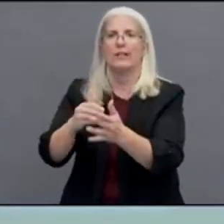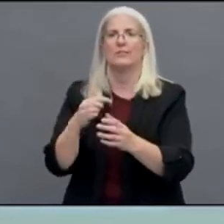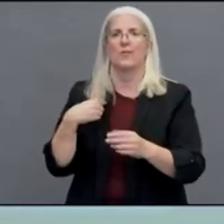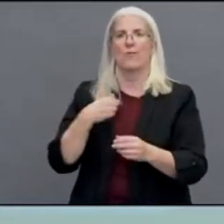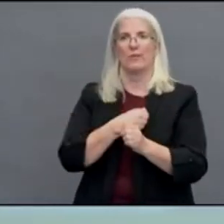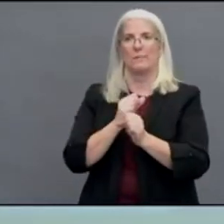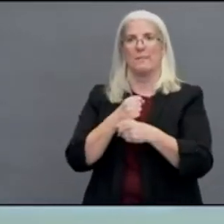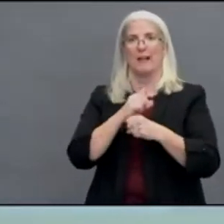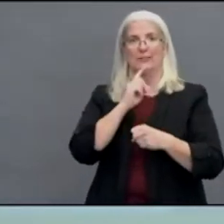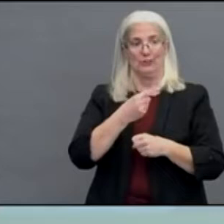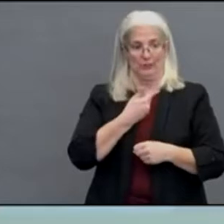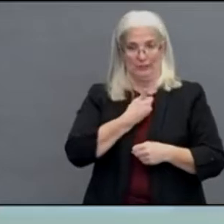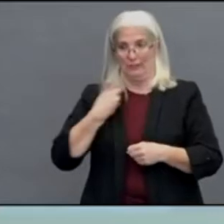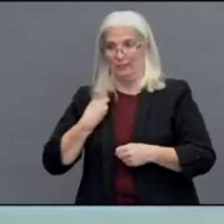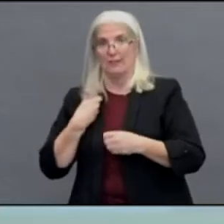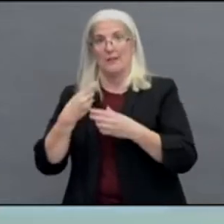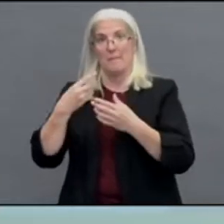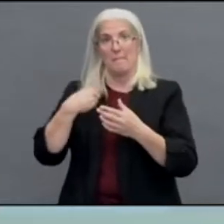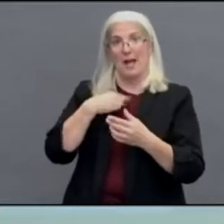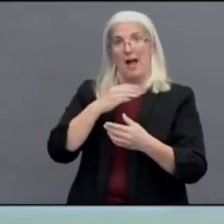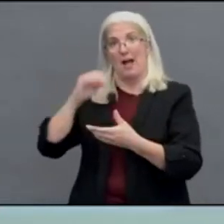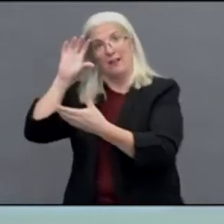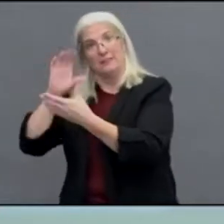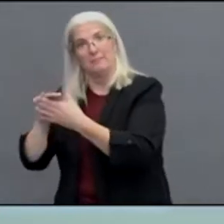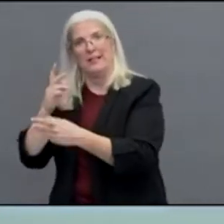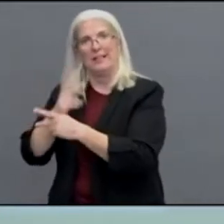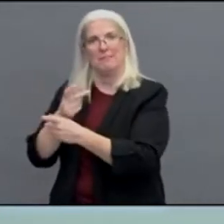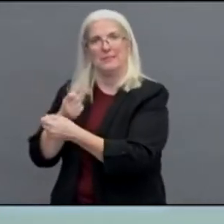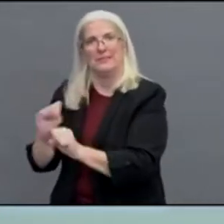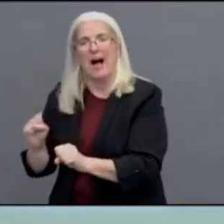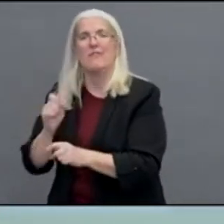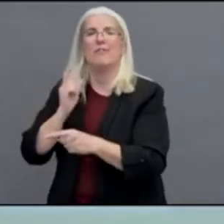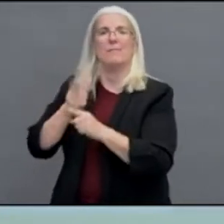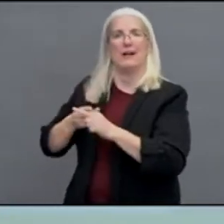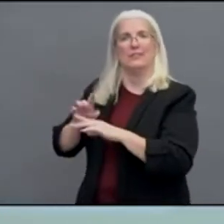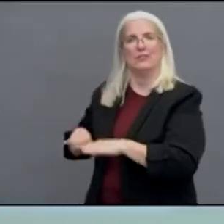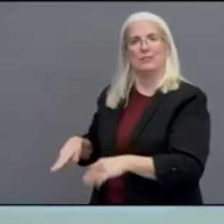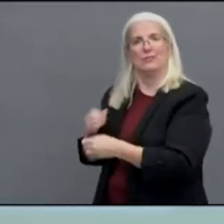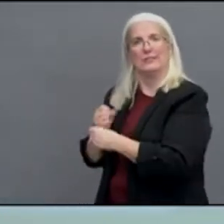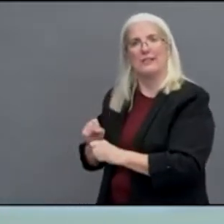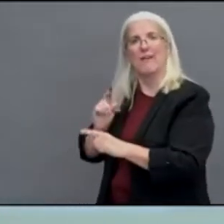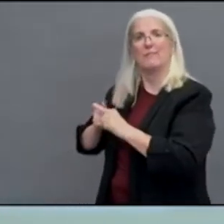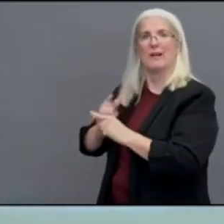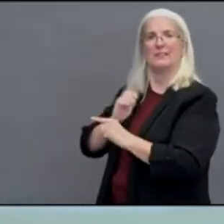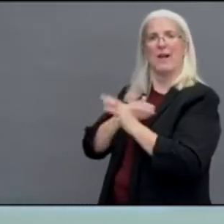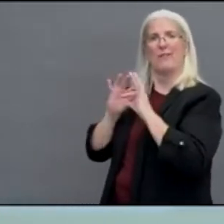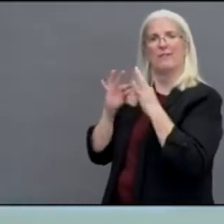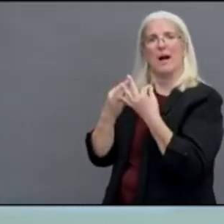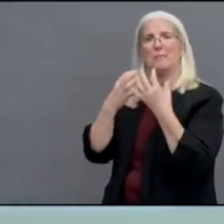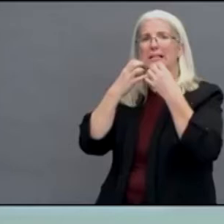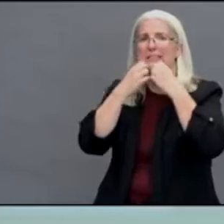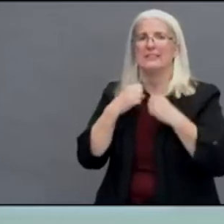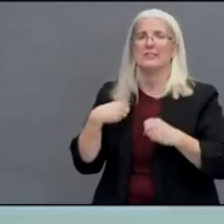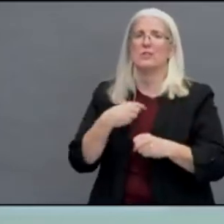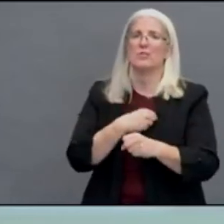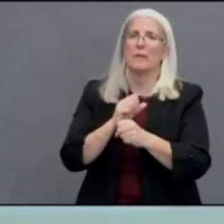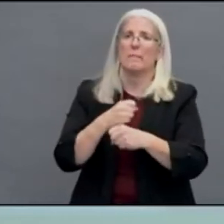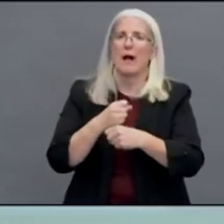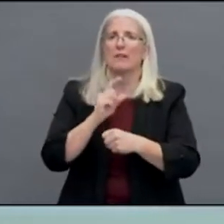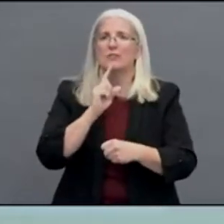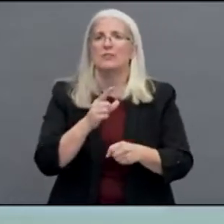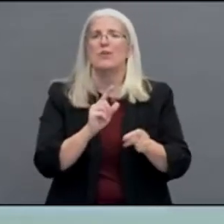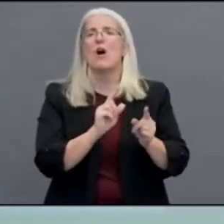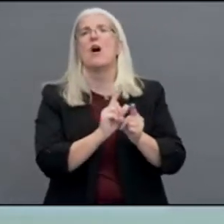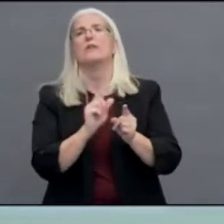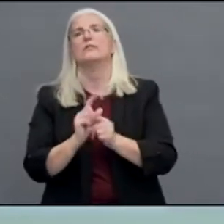any in our family members. But yeah, most definitely, we want to make sure that also something to